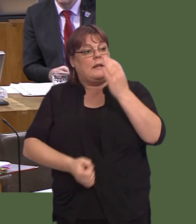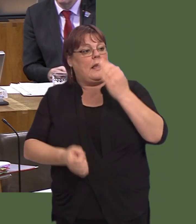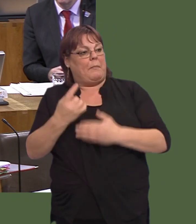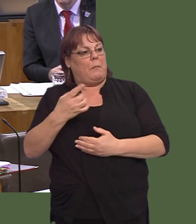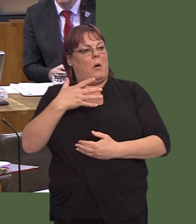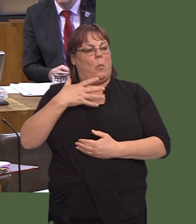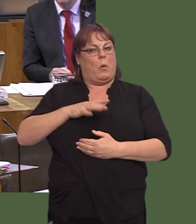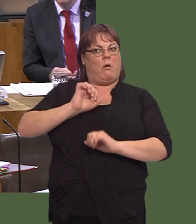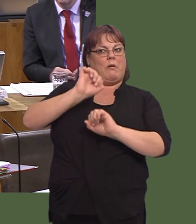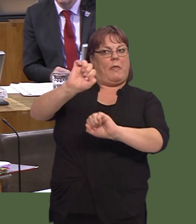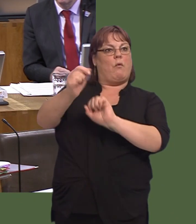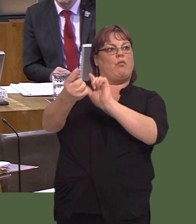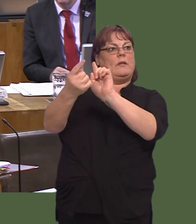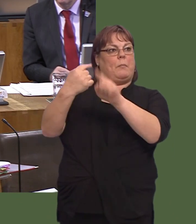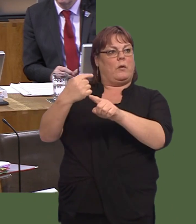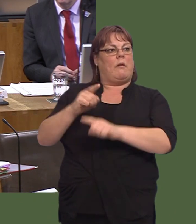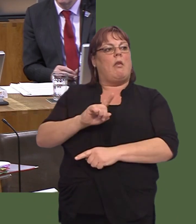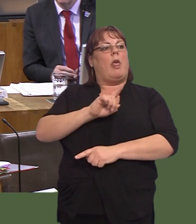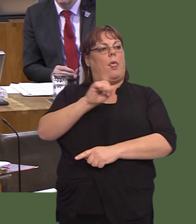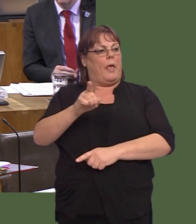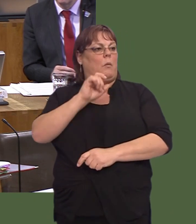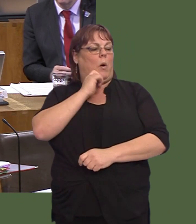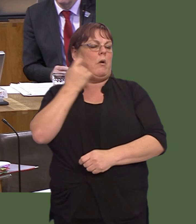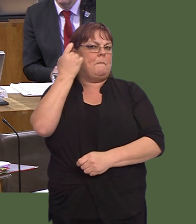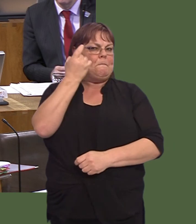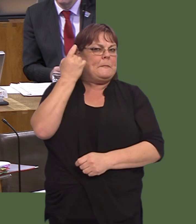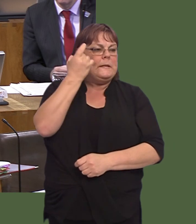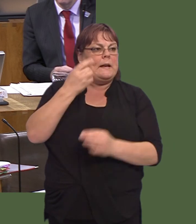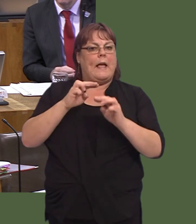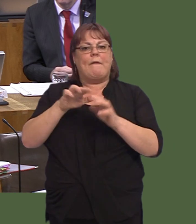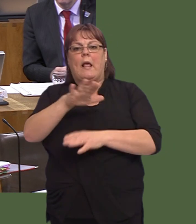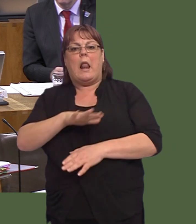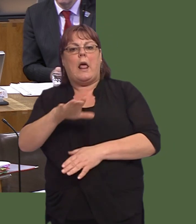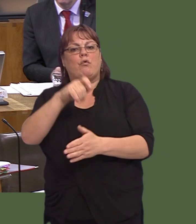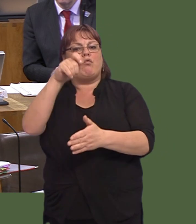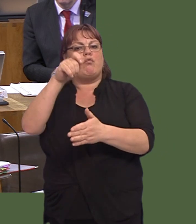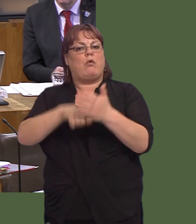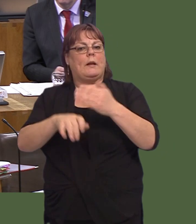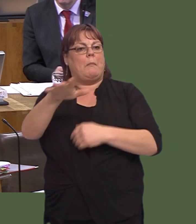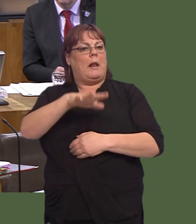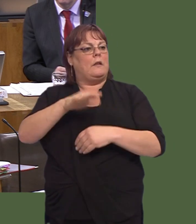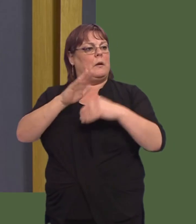point unless there is a satisfactory response to that letter, and even then we will consider whether in fact this land is the right